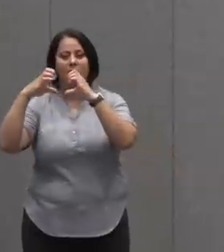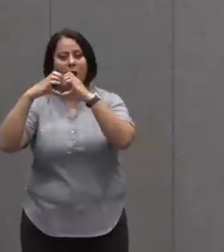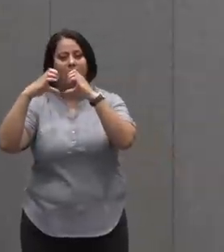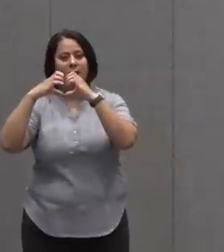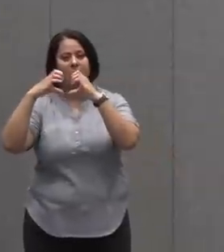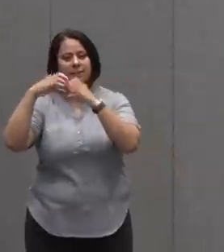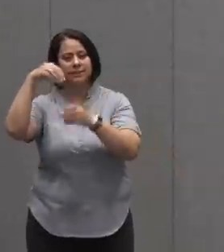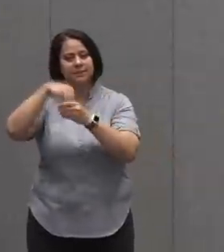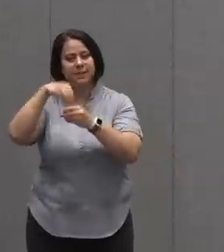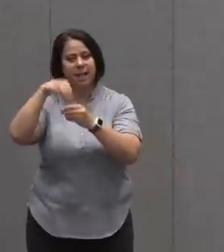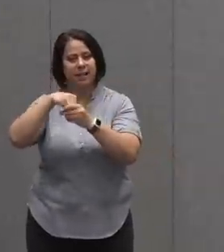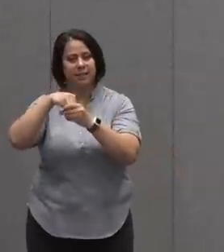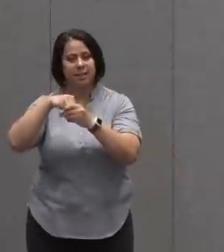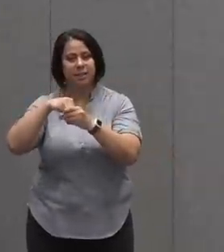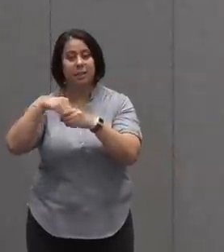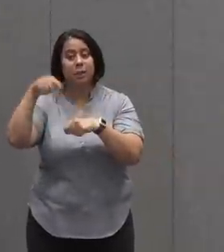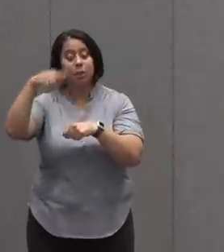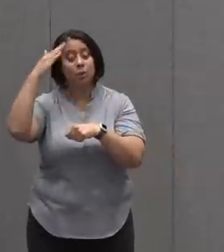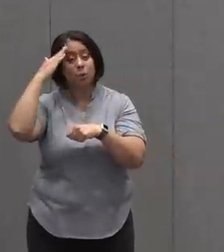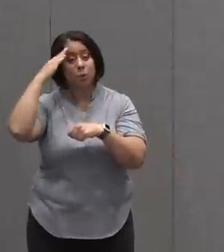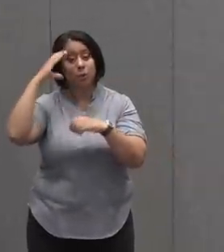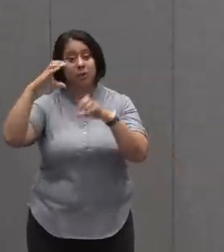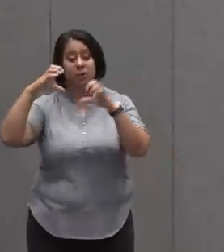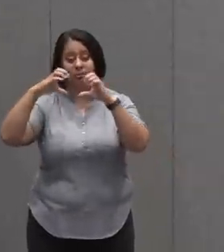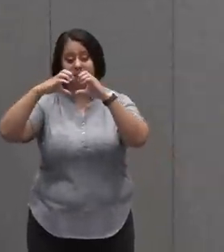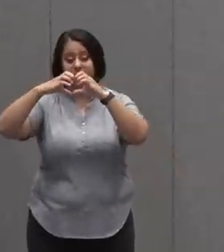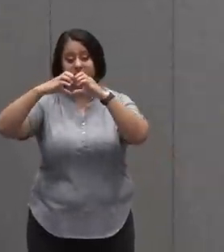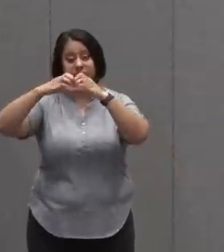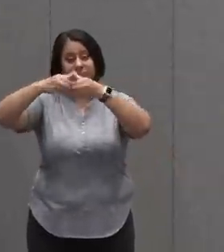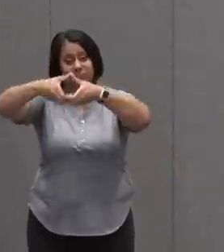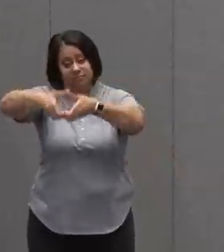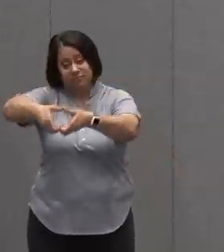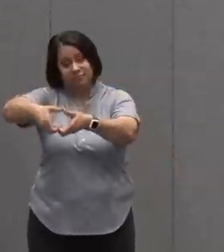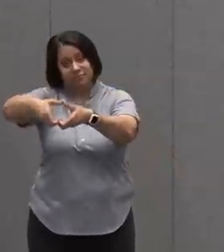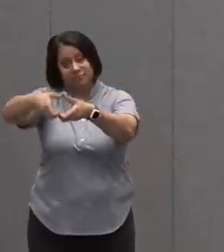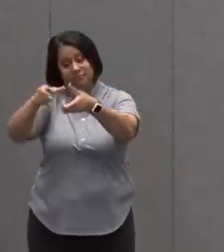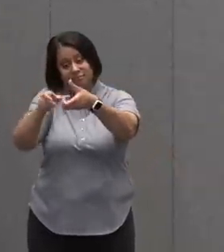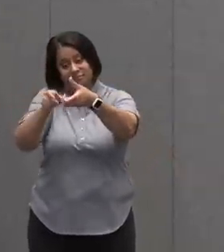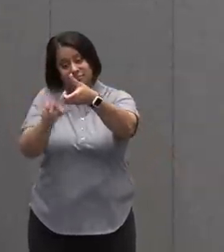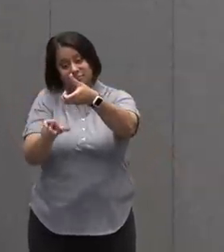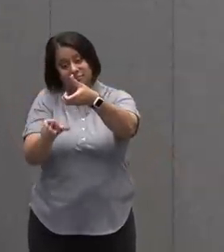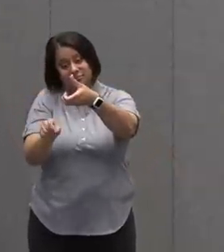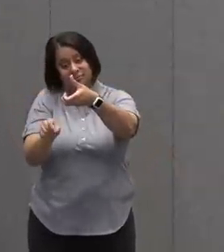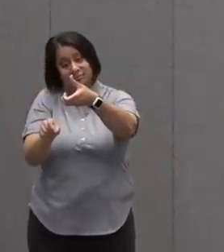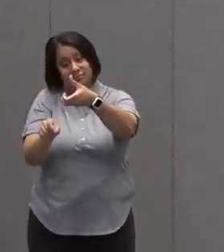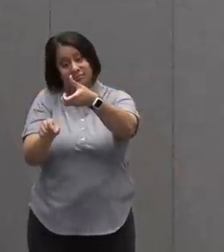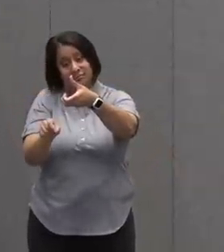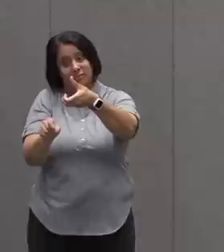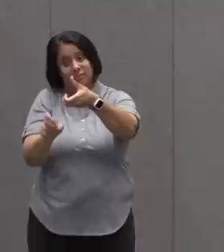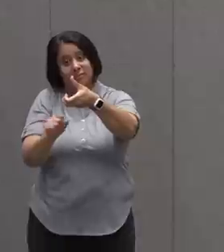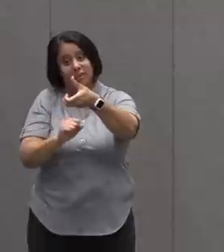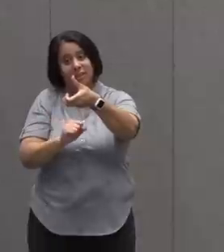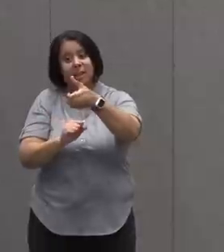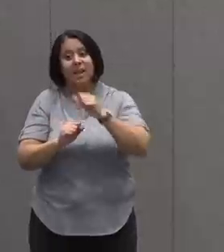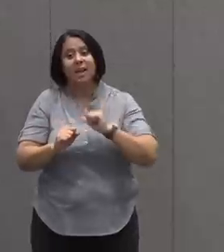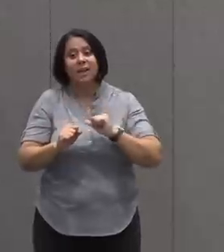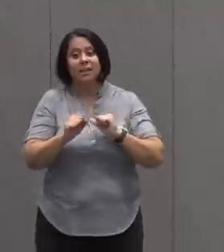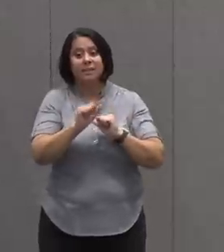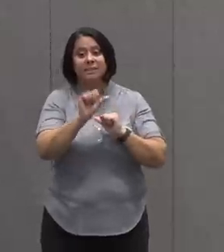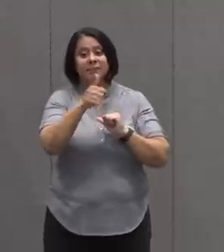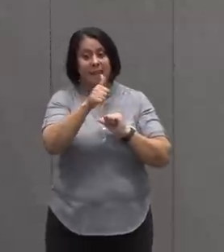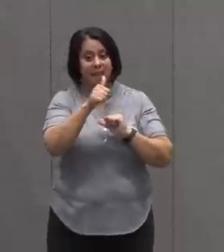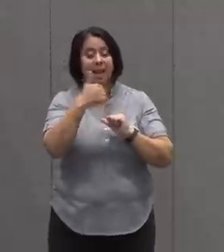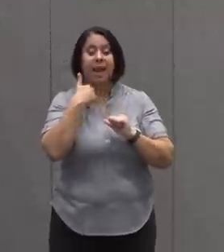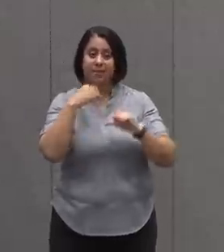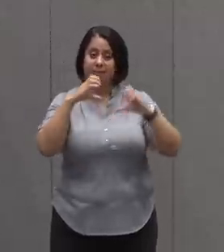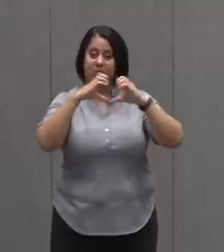see kind of a heart shape with this club. I can see a heart shape for sure here on this 10 and this heart shape that's